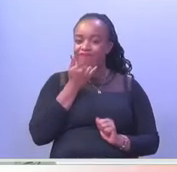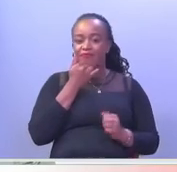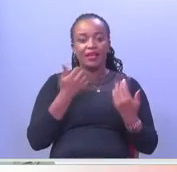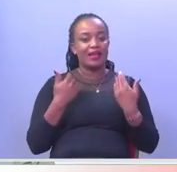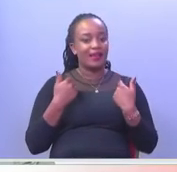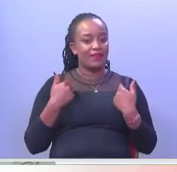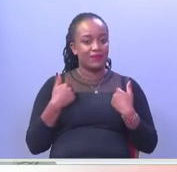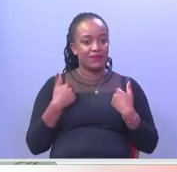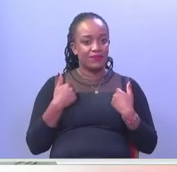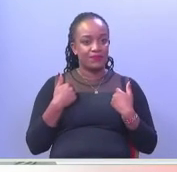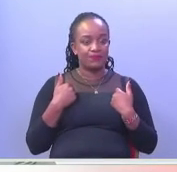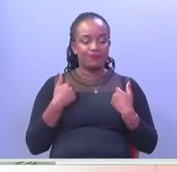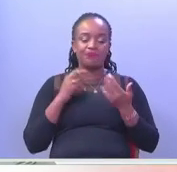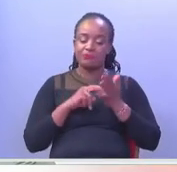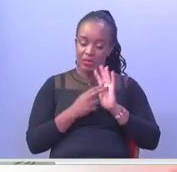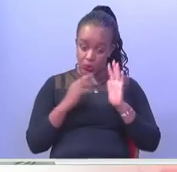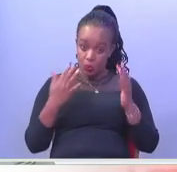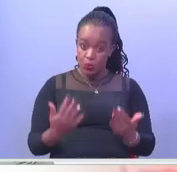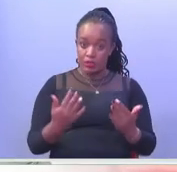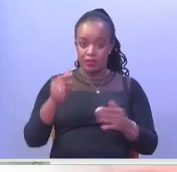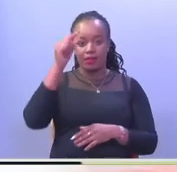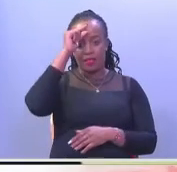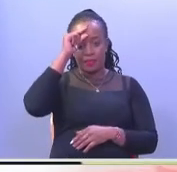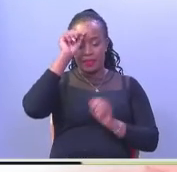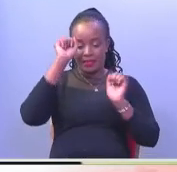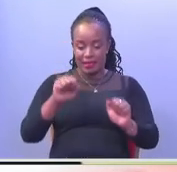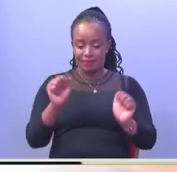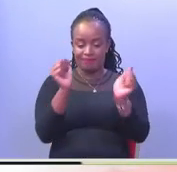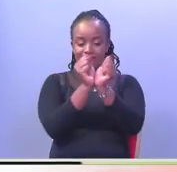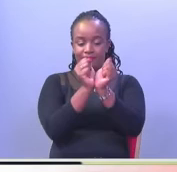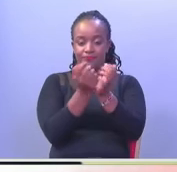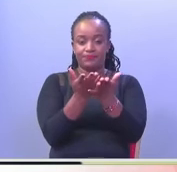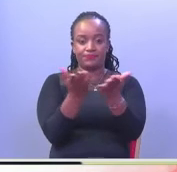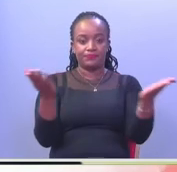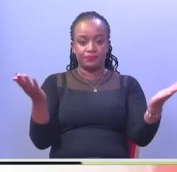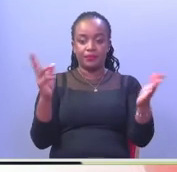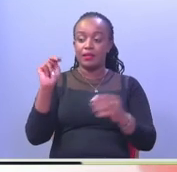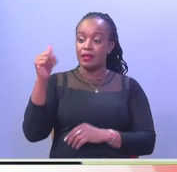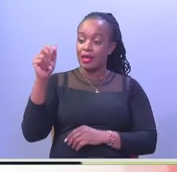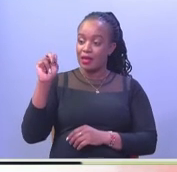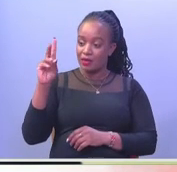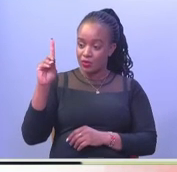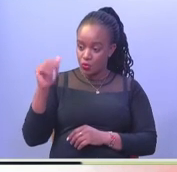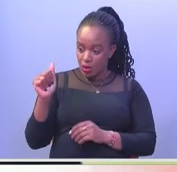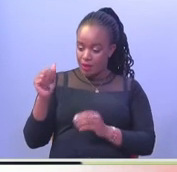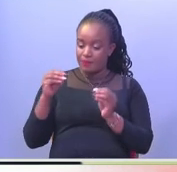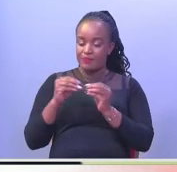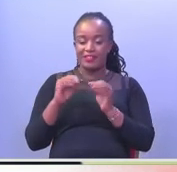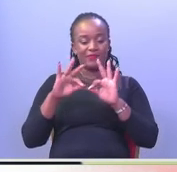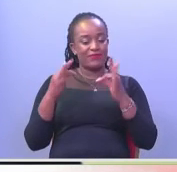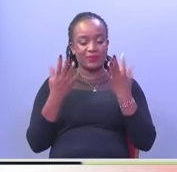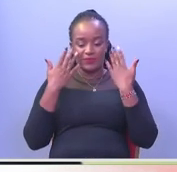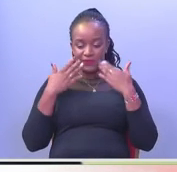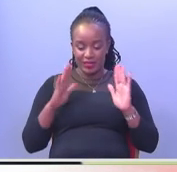then the state has a right to take you to the court. Nandwa, who has since been reunited with his family, is yet to speak,